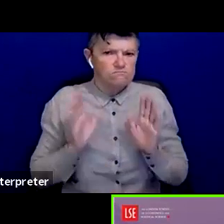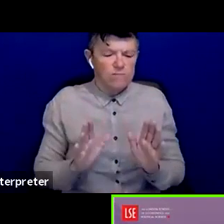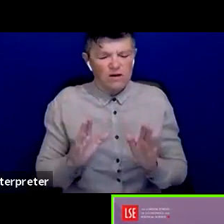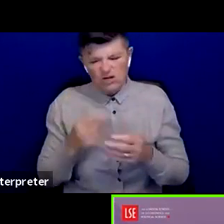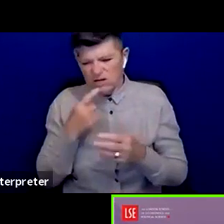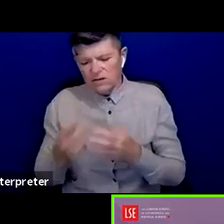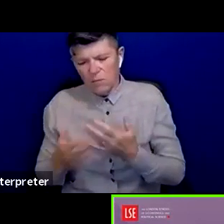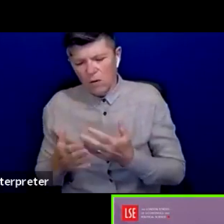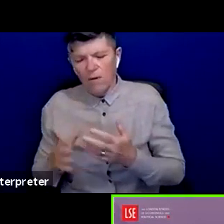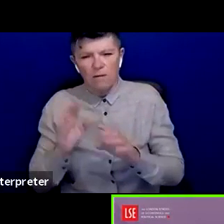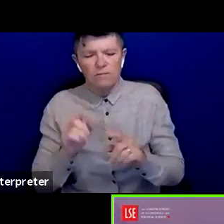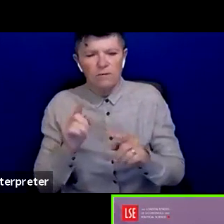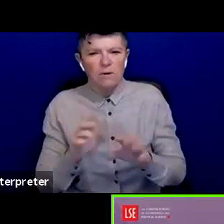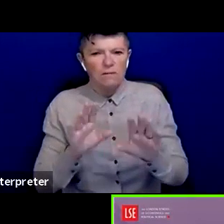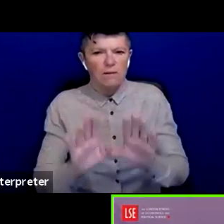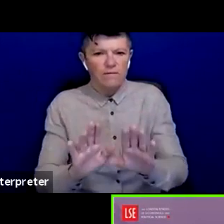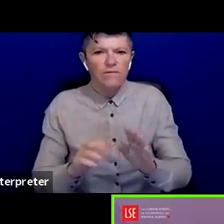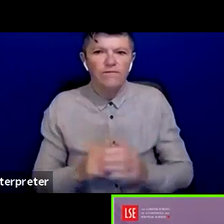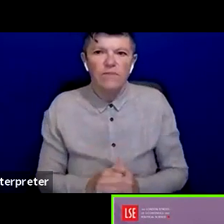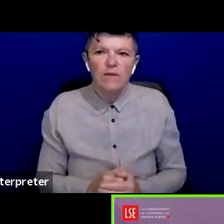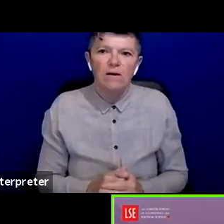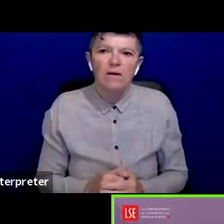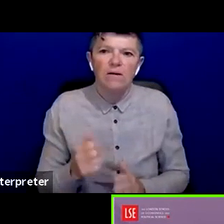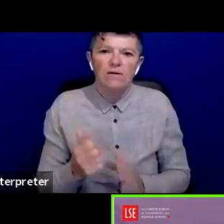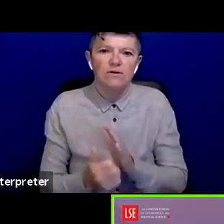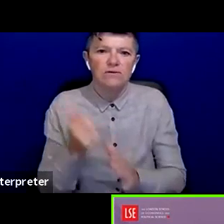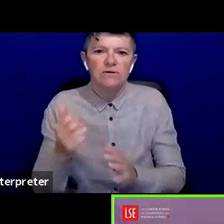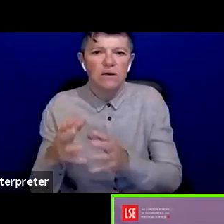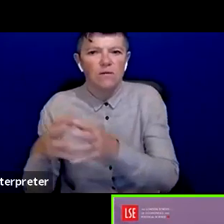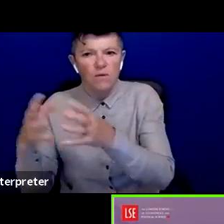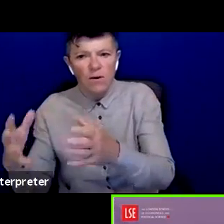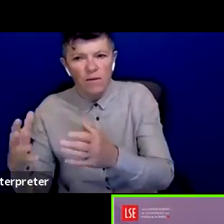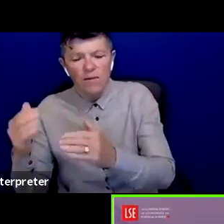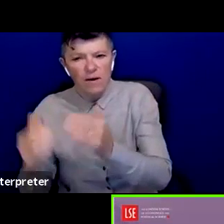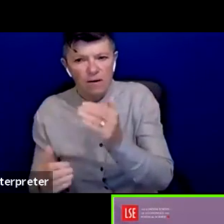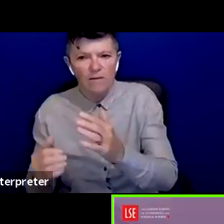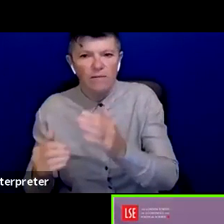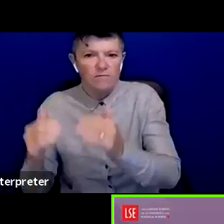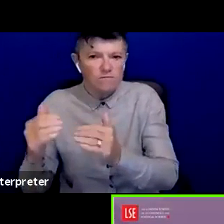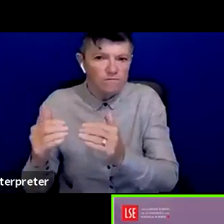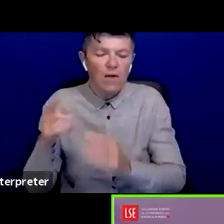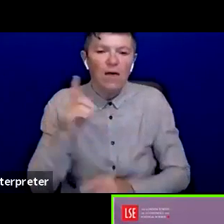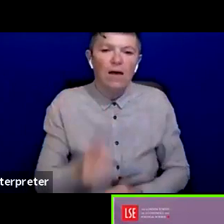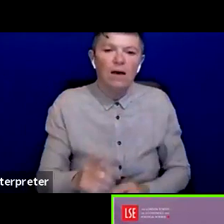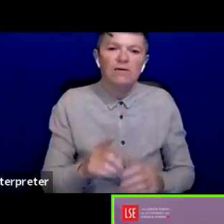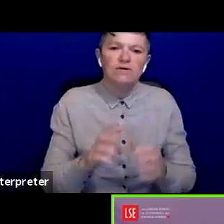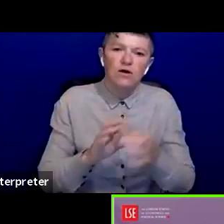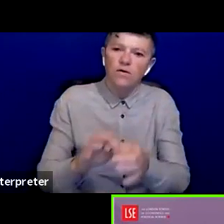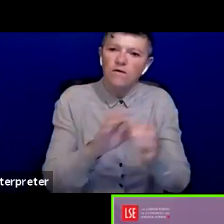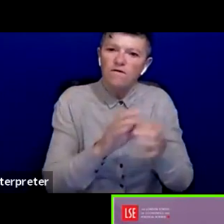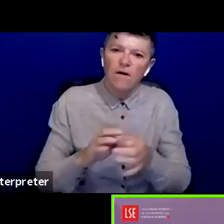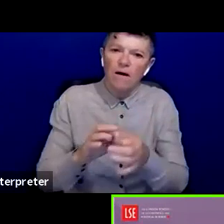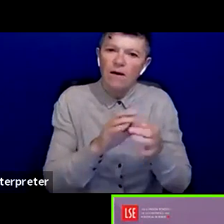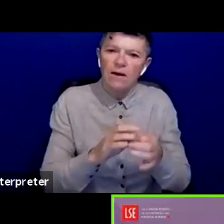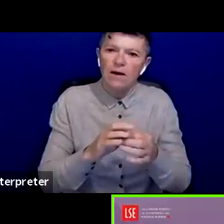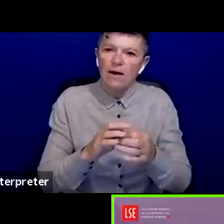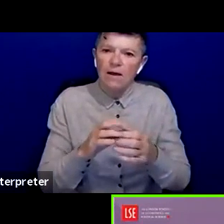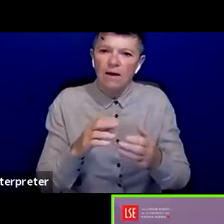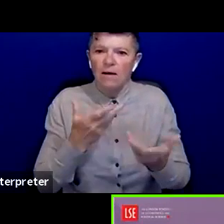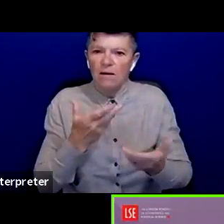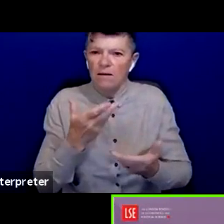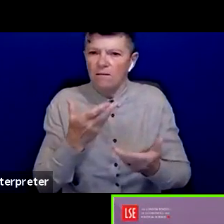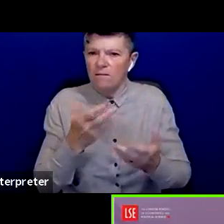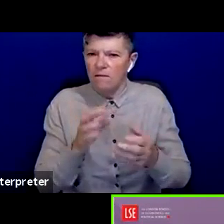about inequality falling through the skill premium, a question about is there a unifying narrative, and a question about unions. We'll have